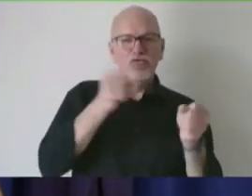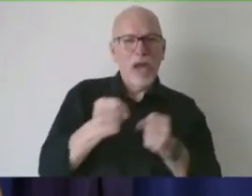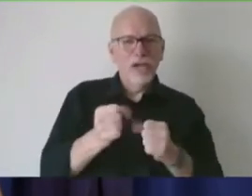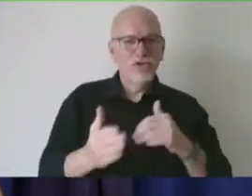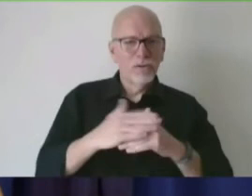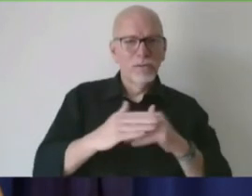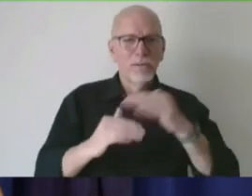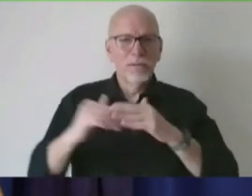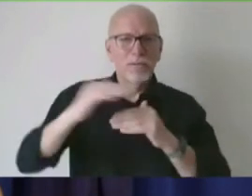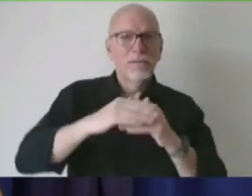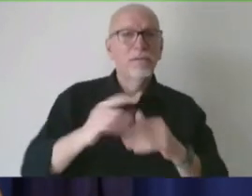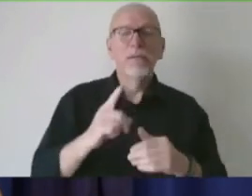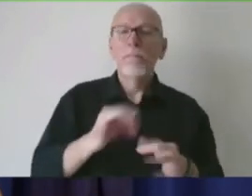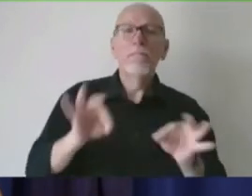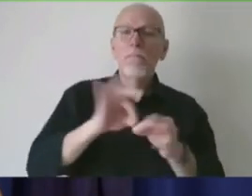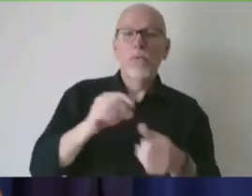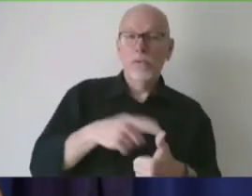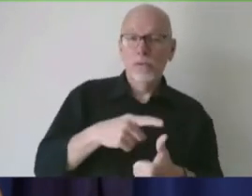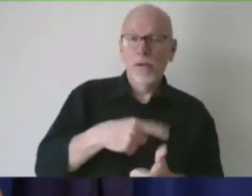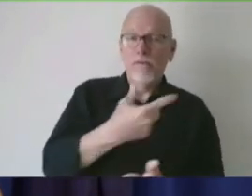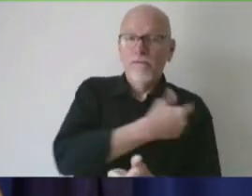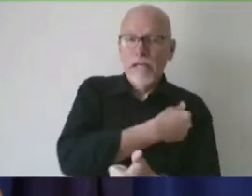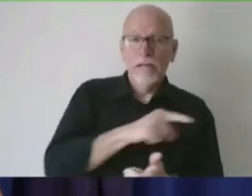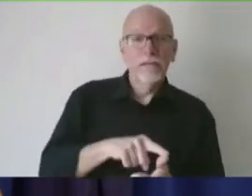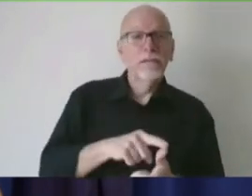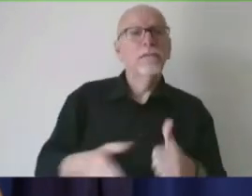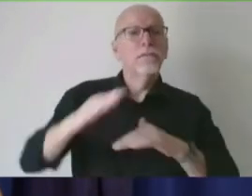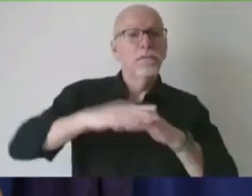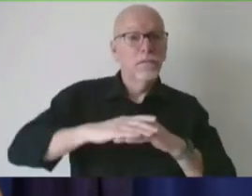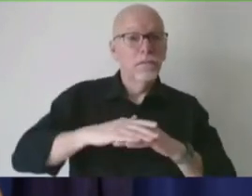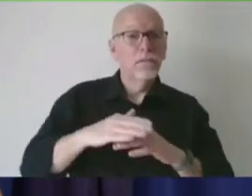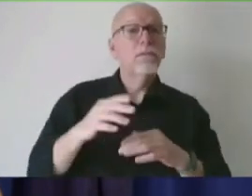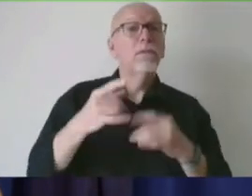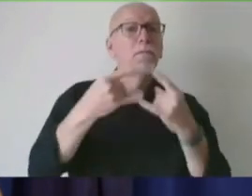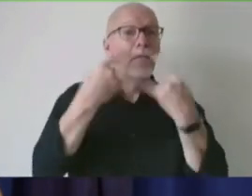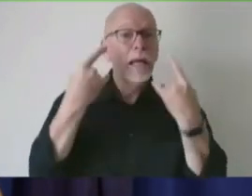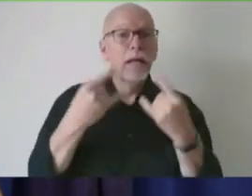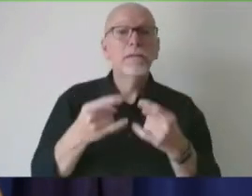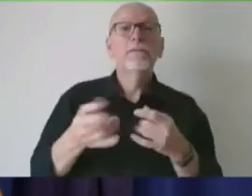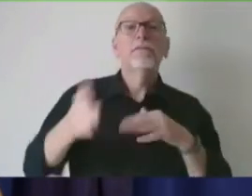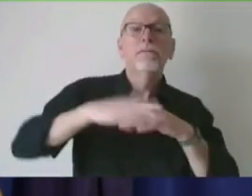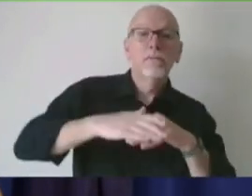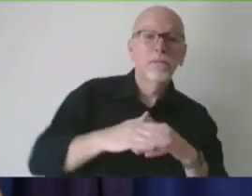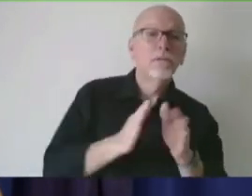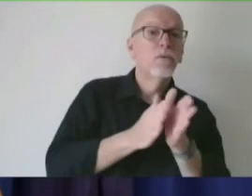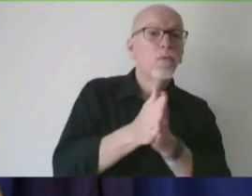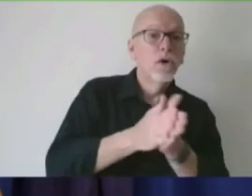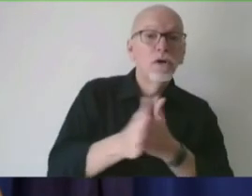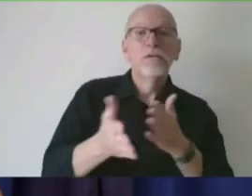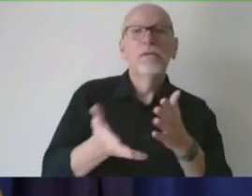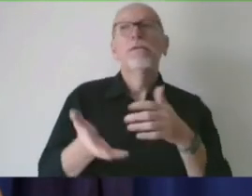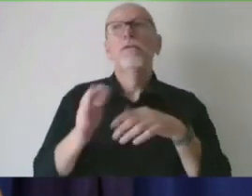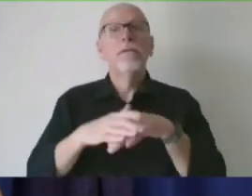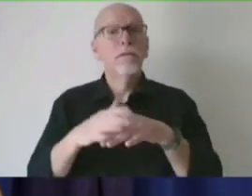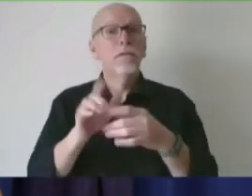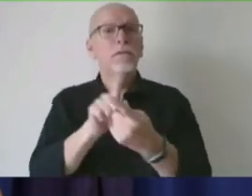thing being vaccinated. Number two, wearing masks, washing your hands, getting tested if you're symptomatic, all those things that we've been